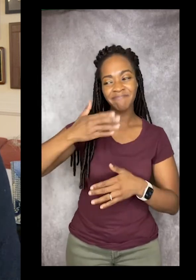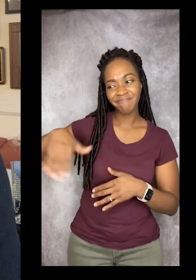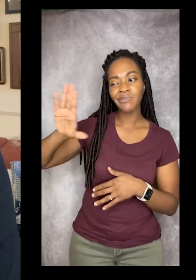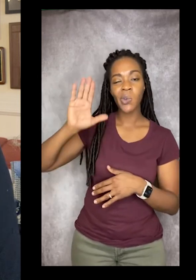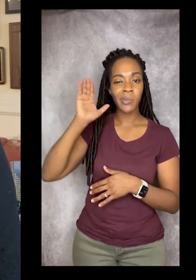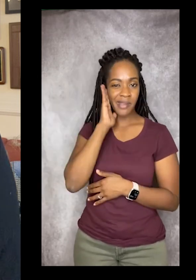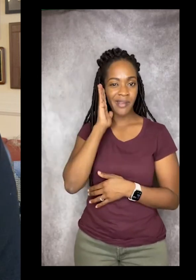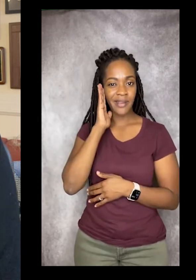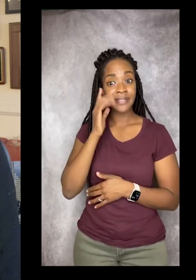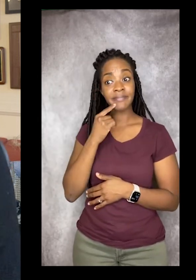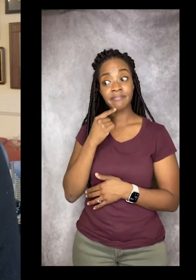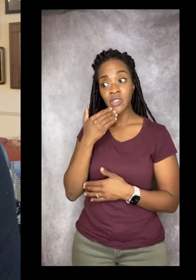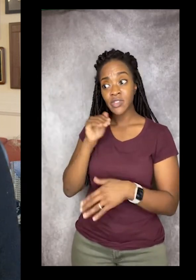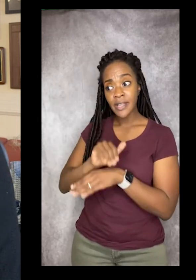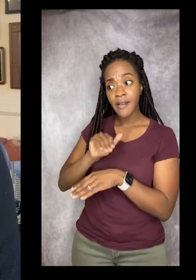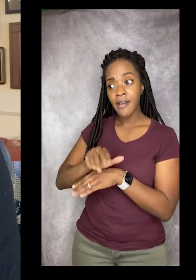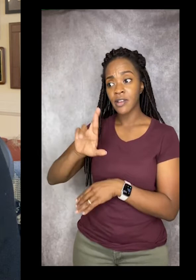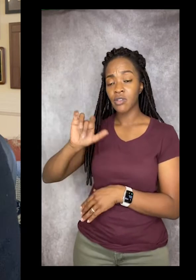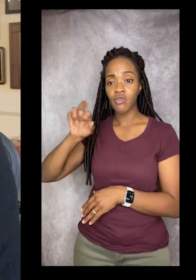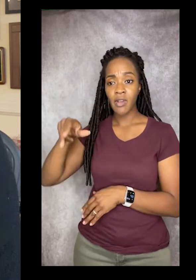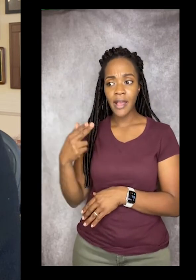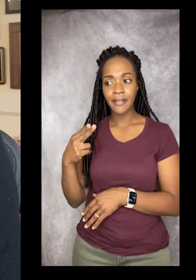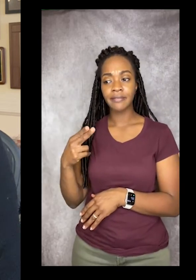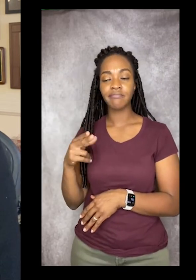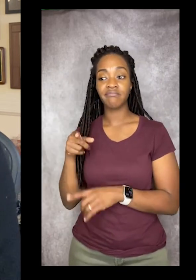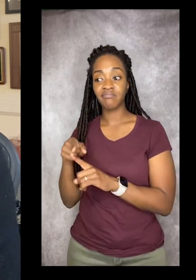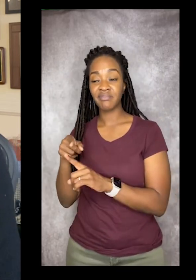bed and say goodnight to Ralph. He think you mad at him."